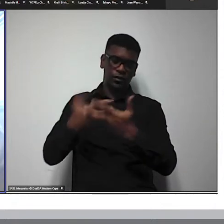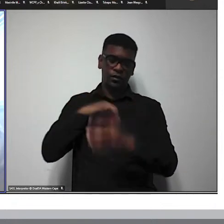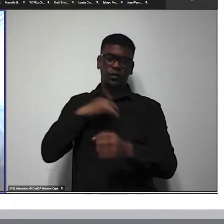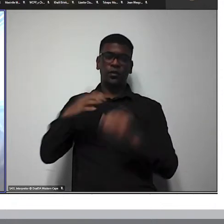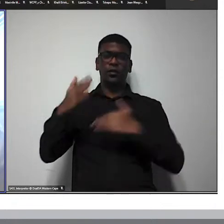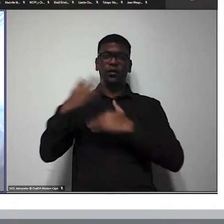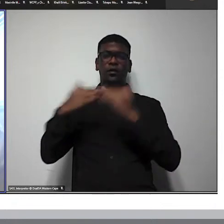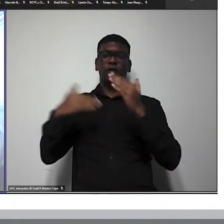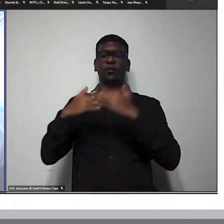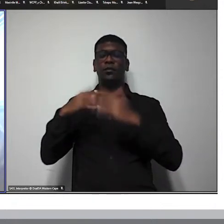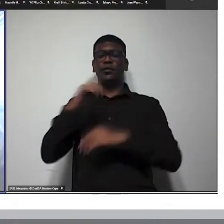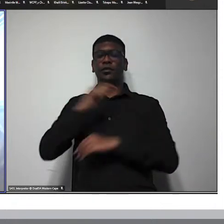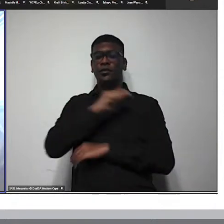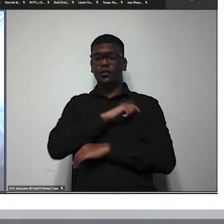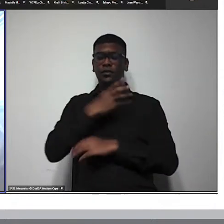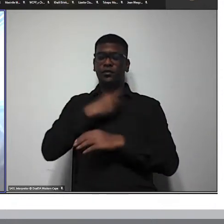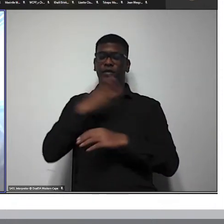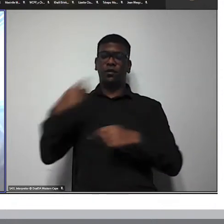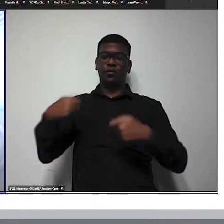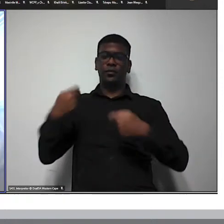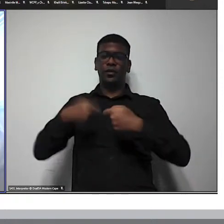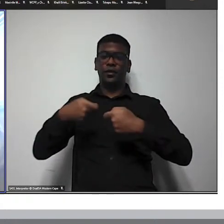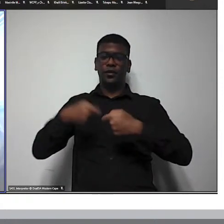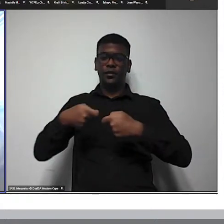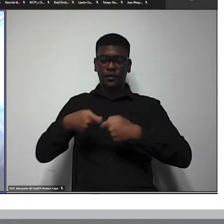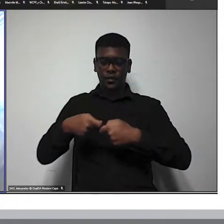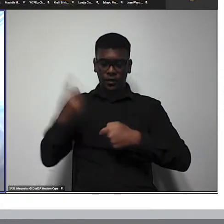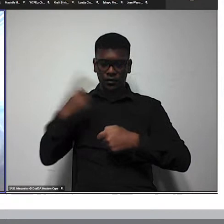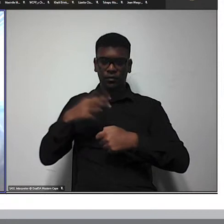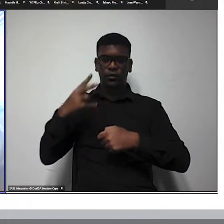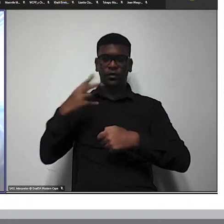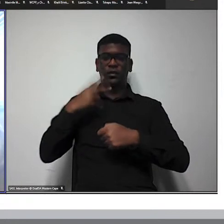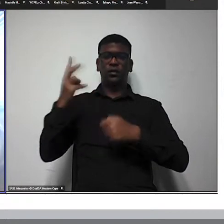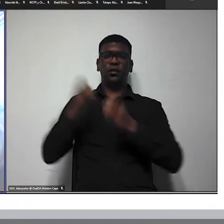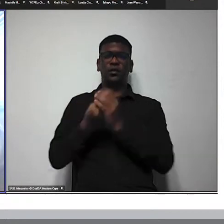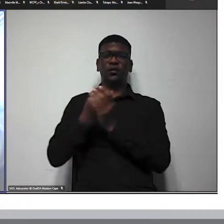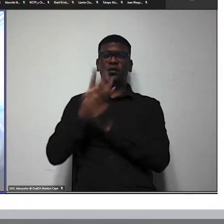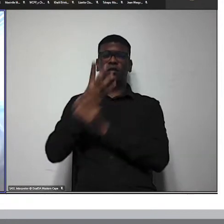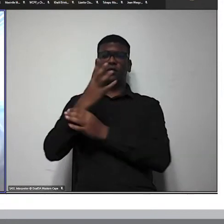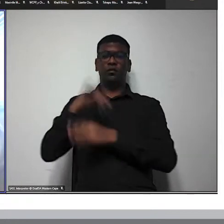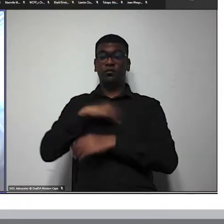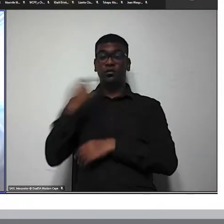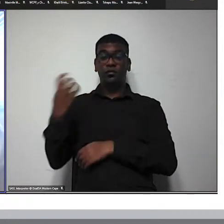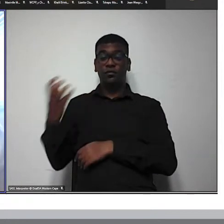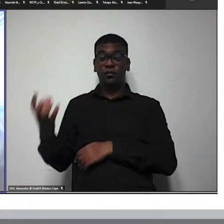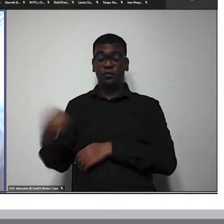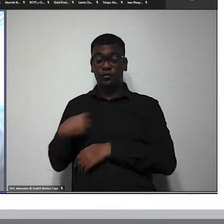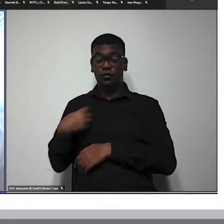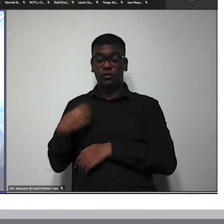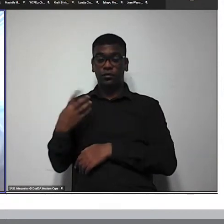with our markets, and hence we see this exponential growth. And indeed, if we were actually to have,